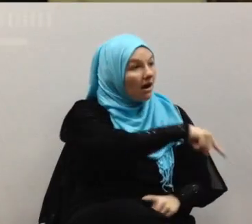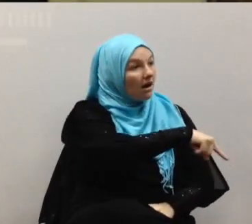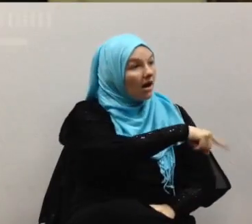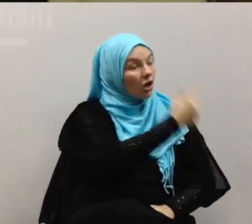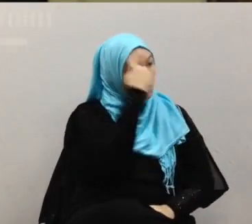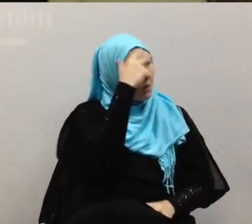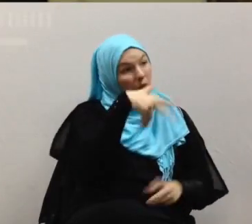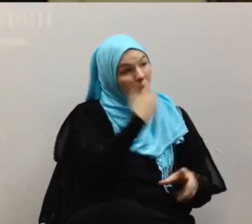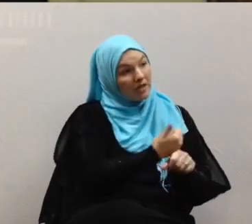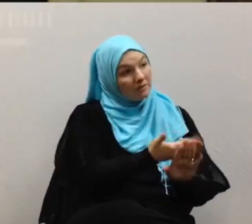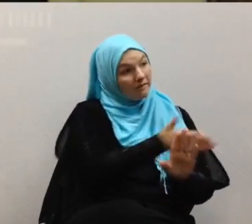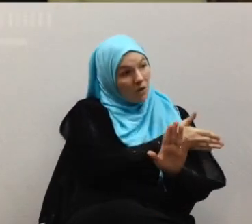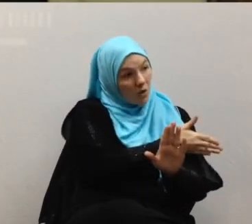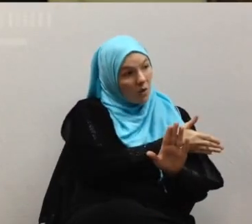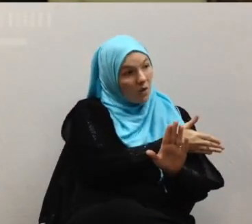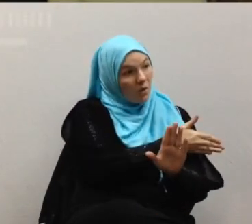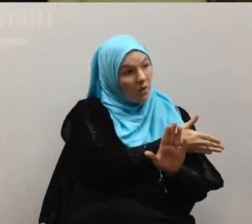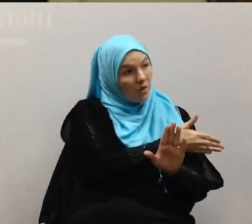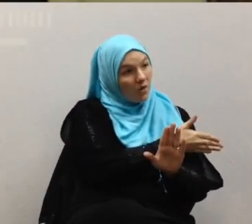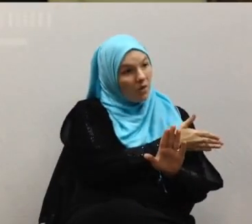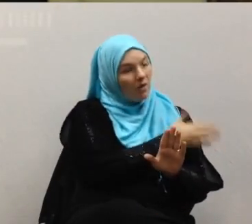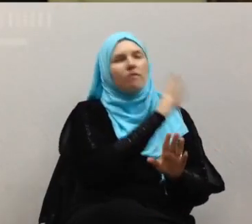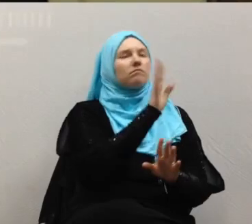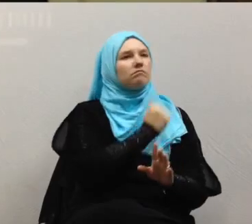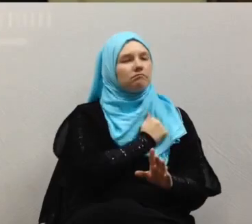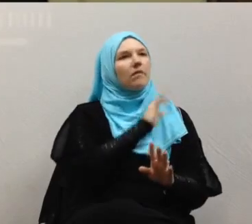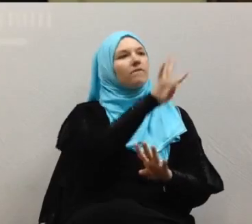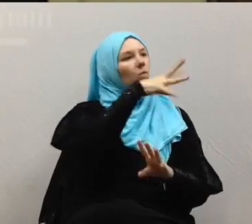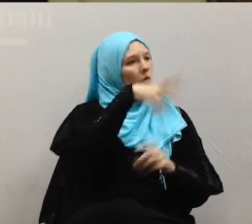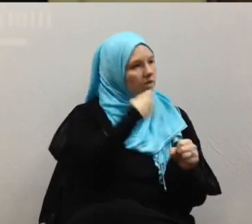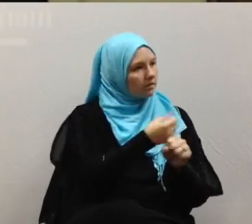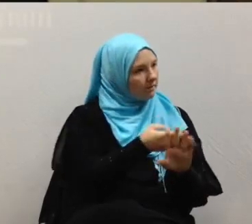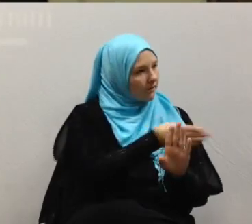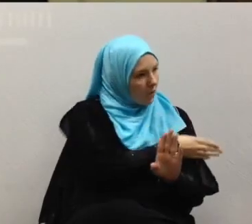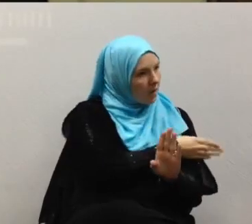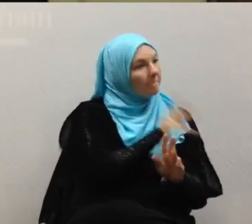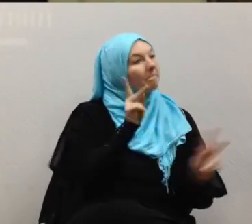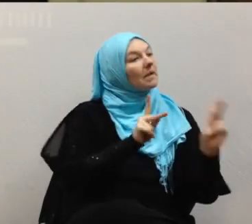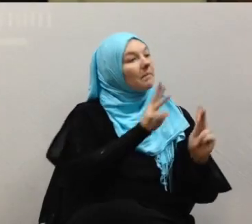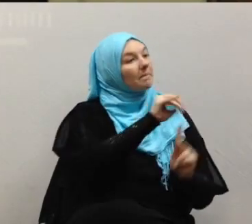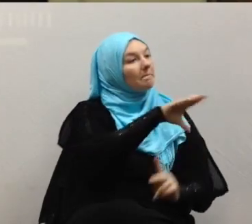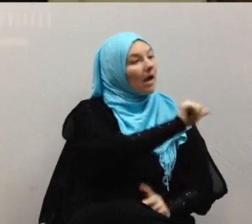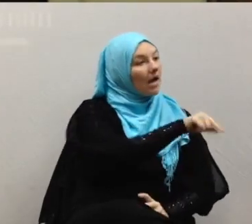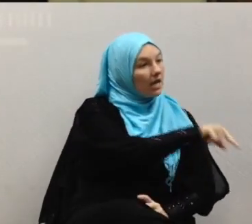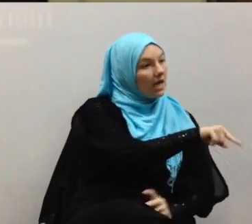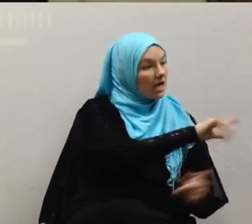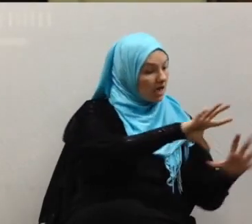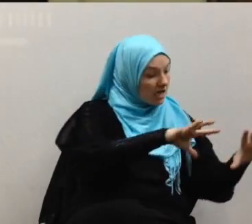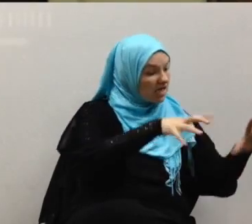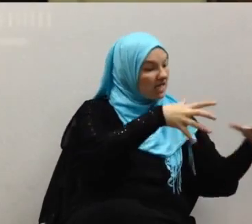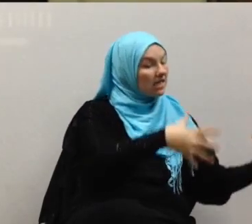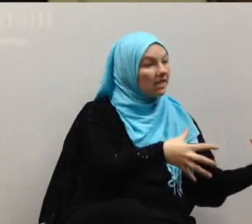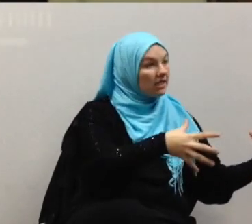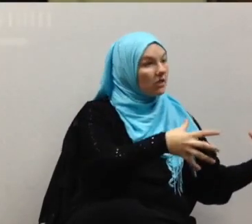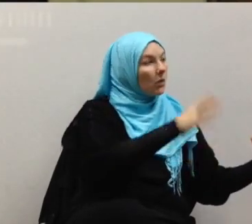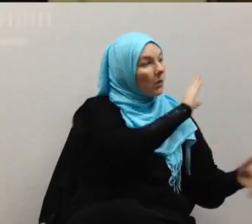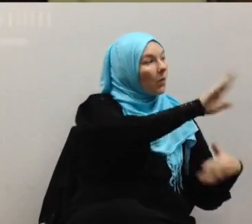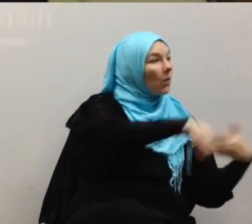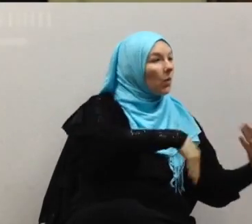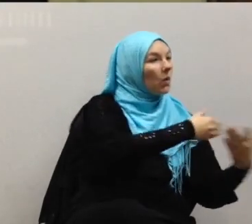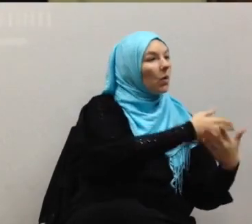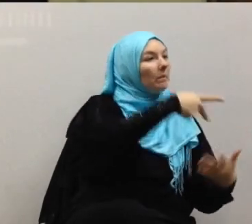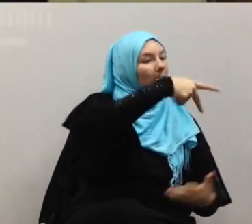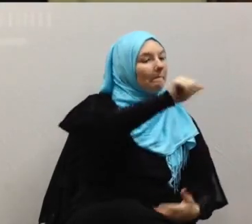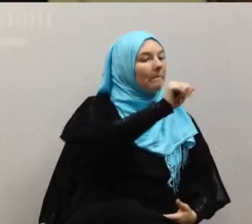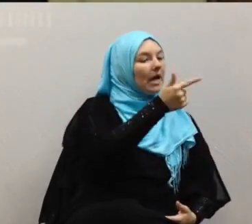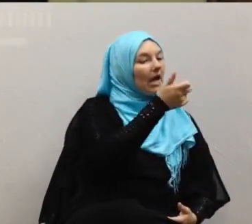before, 4 years before, the people of Mecca rallied all of the pagan tribes